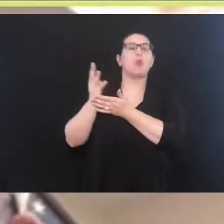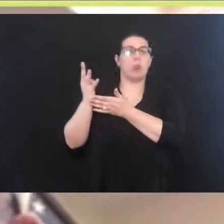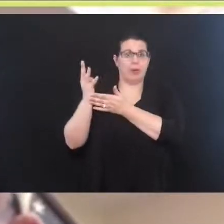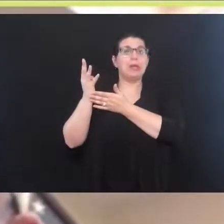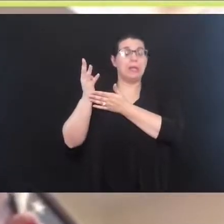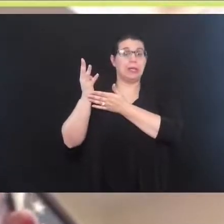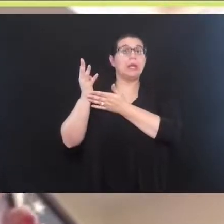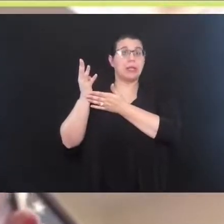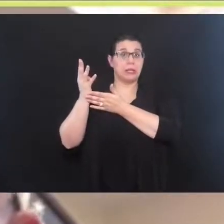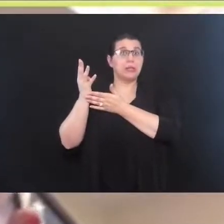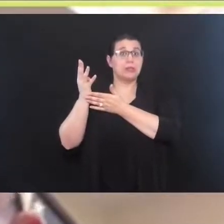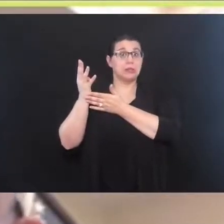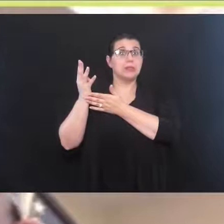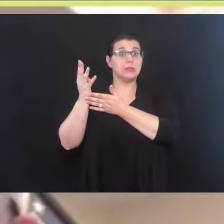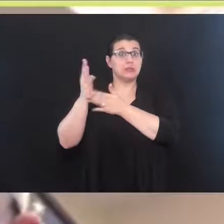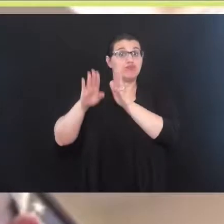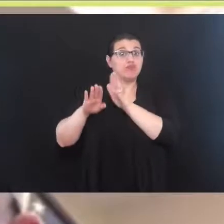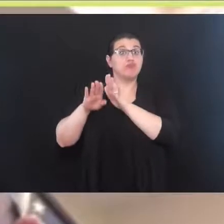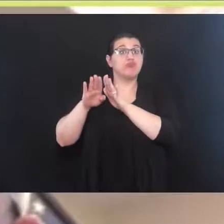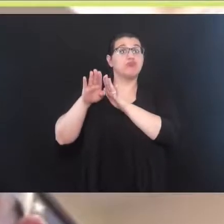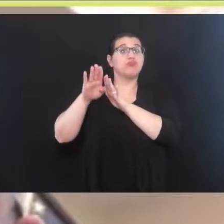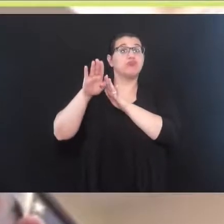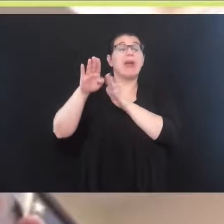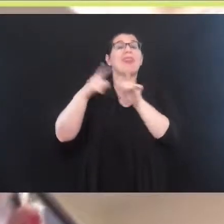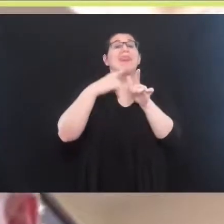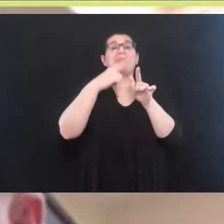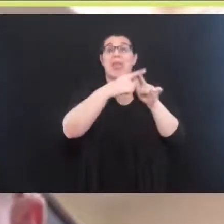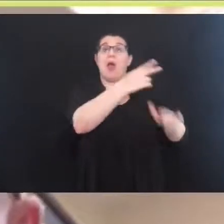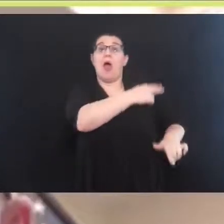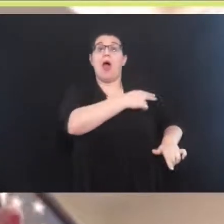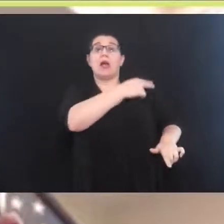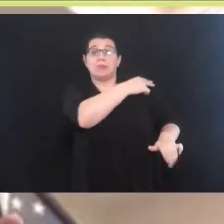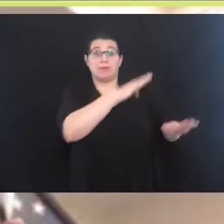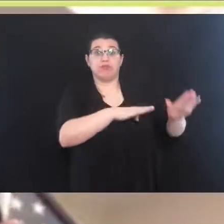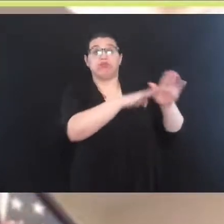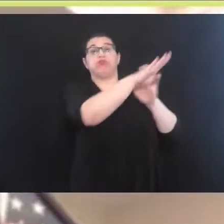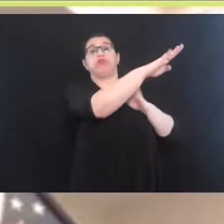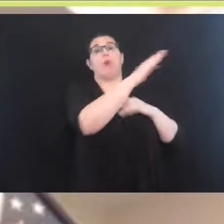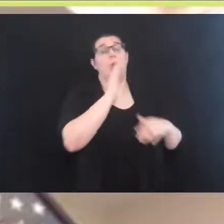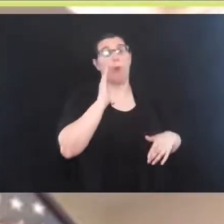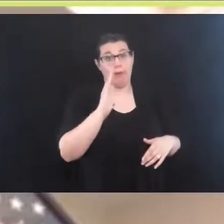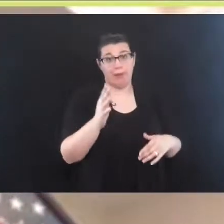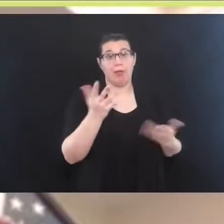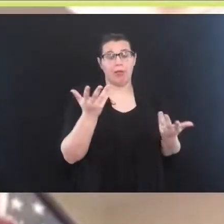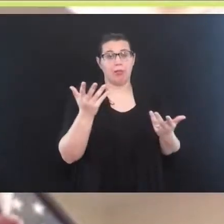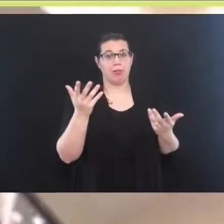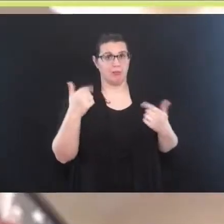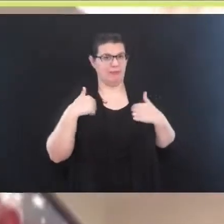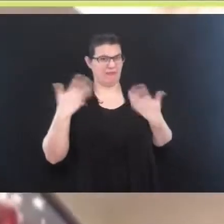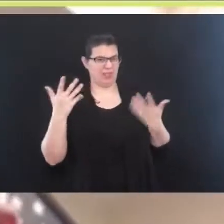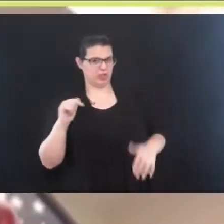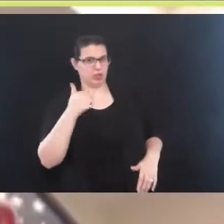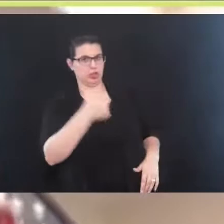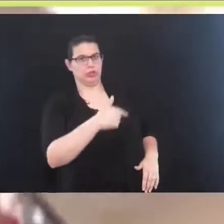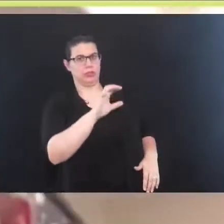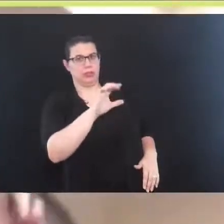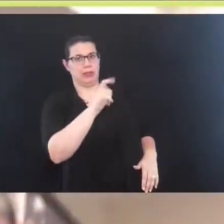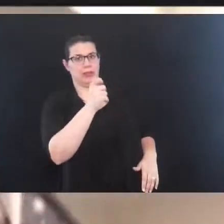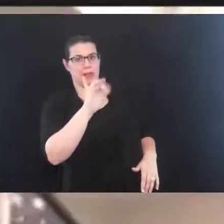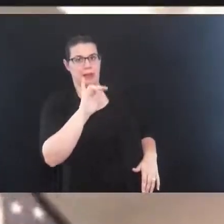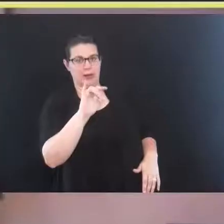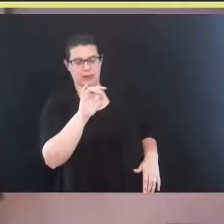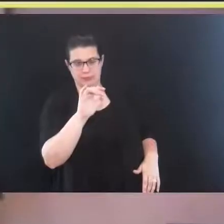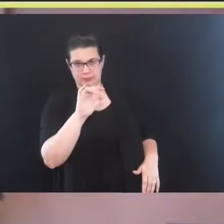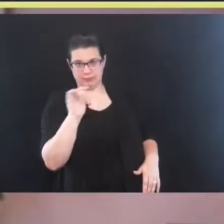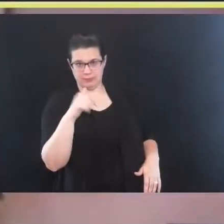before we see a peak in hospitalizations. And Clay, I'll turn it over to you to add anything else. Thank